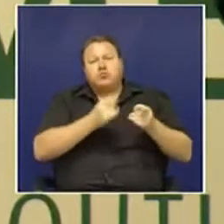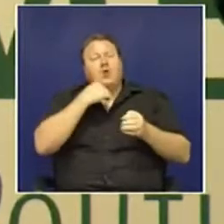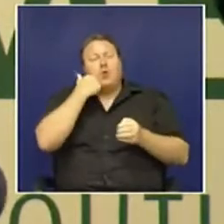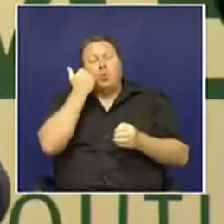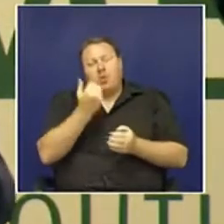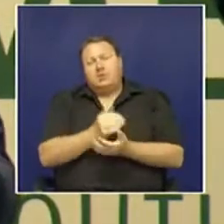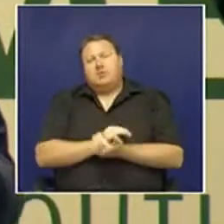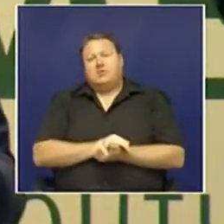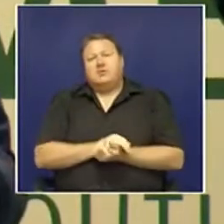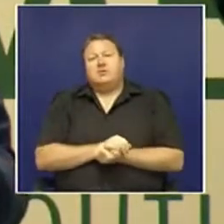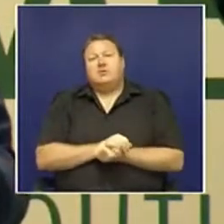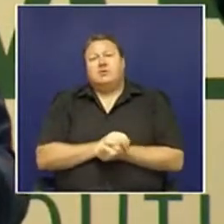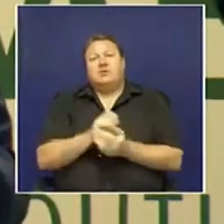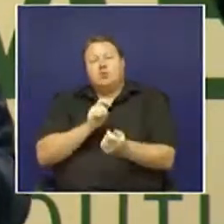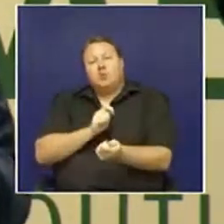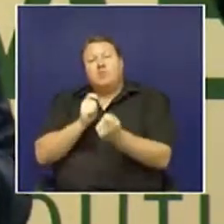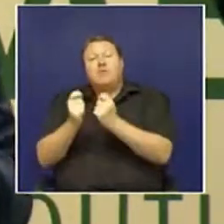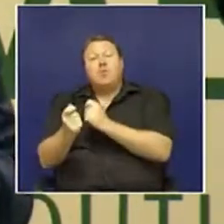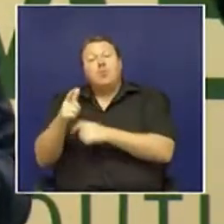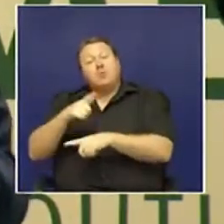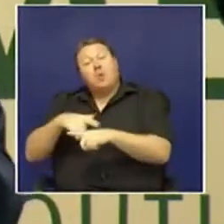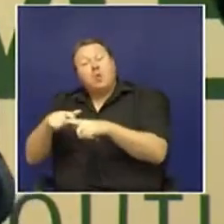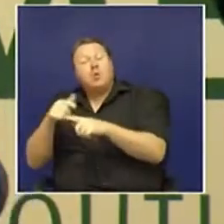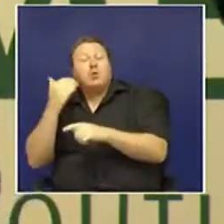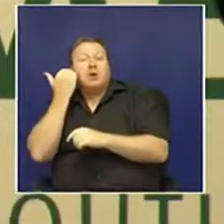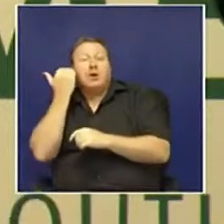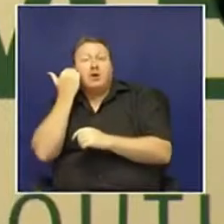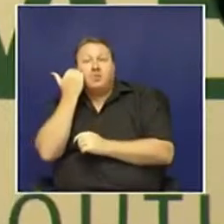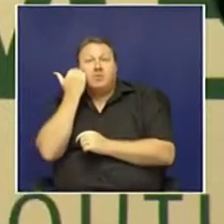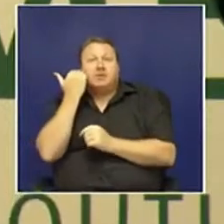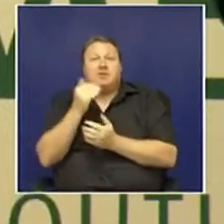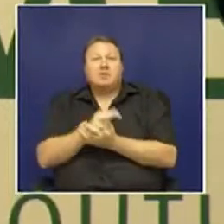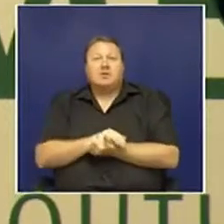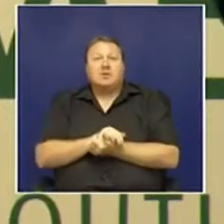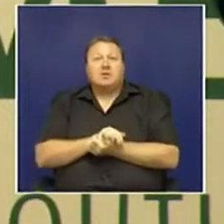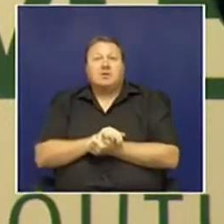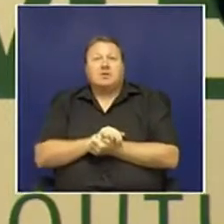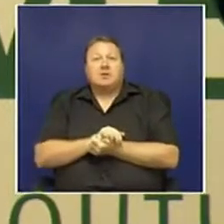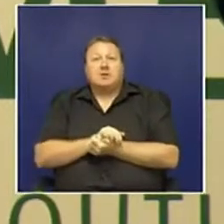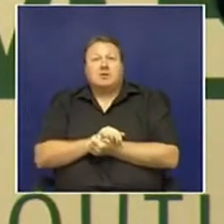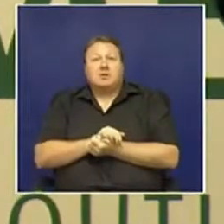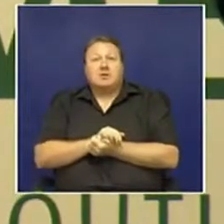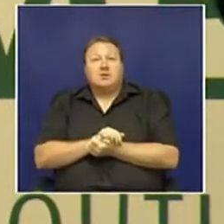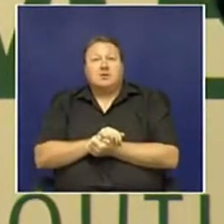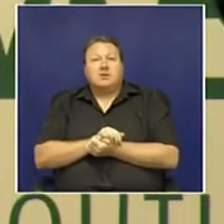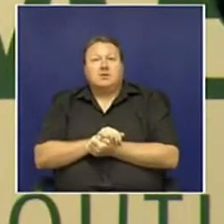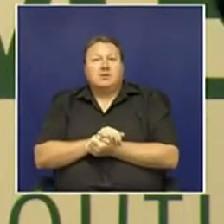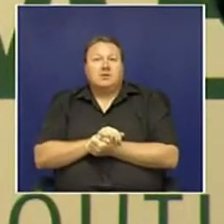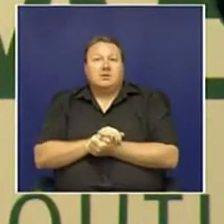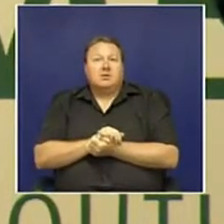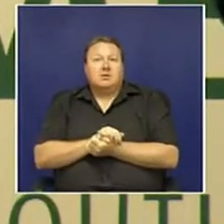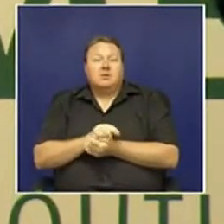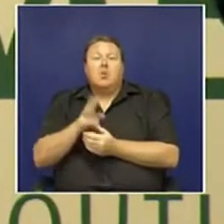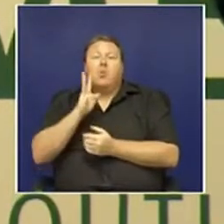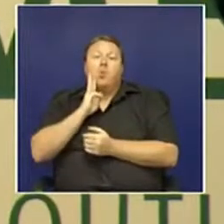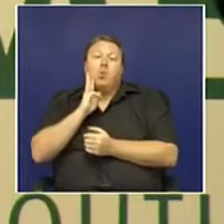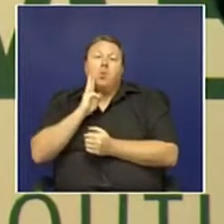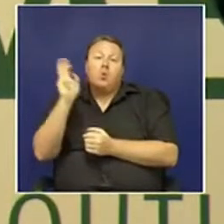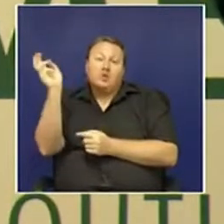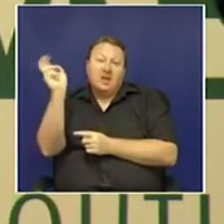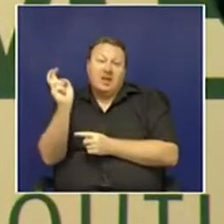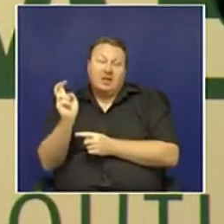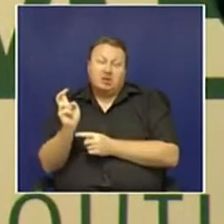Reforms in local government include shifting to a performance-linked utility model for water and electricity